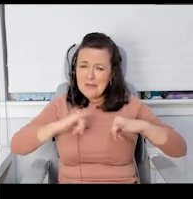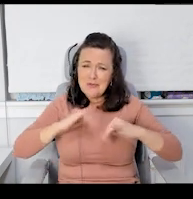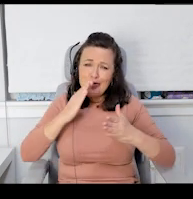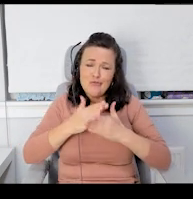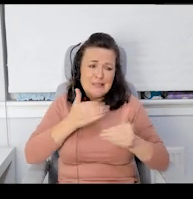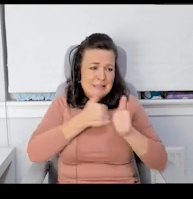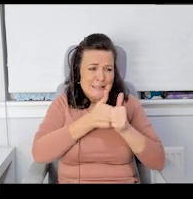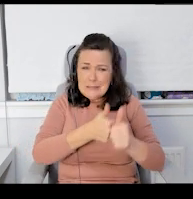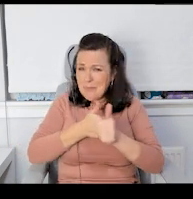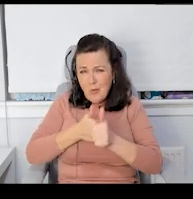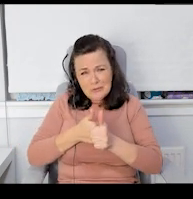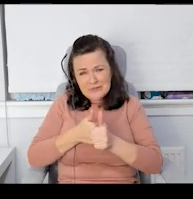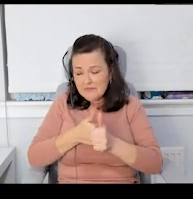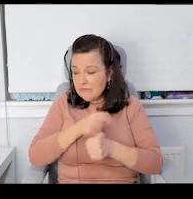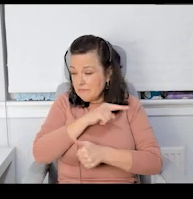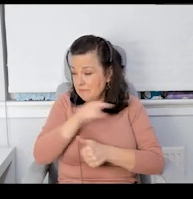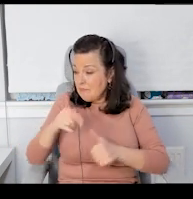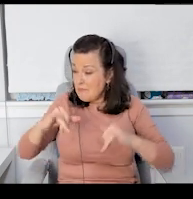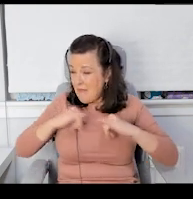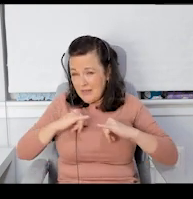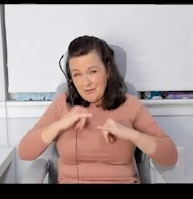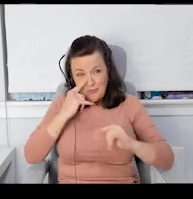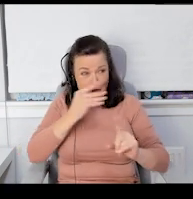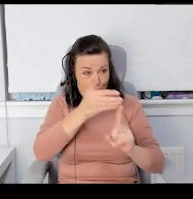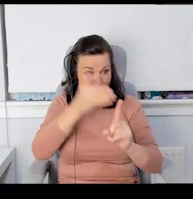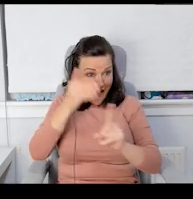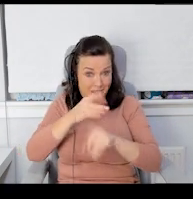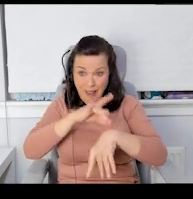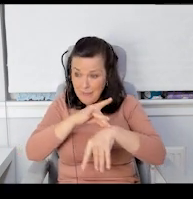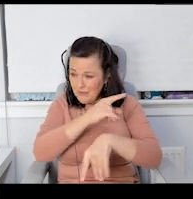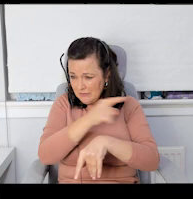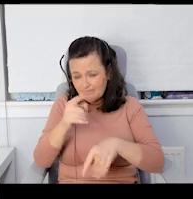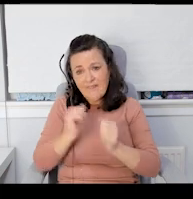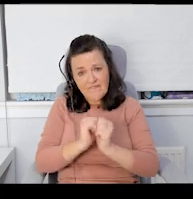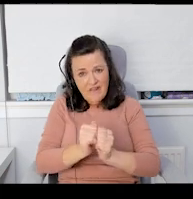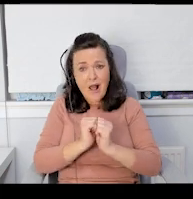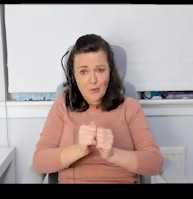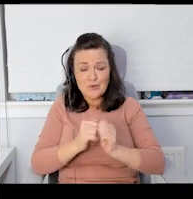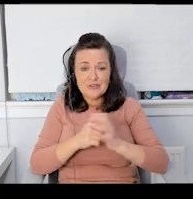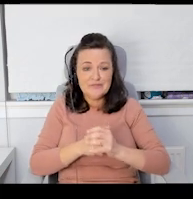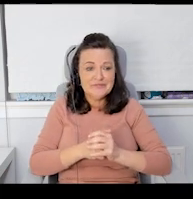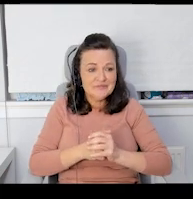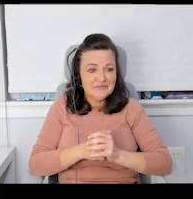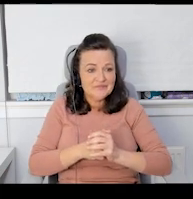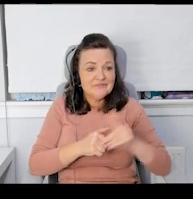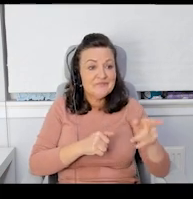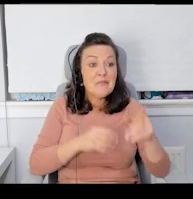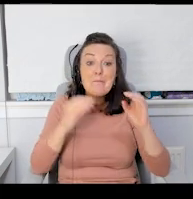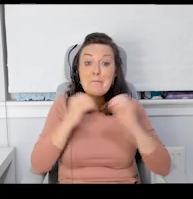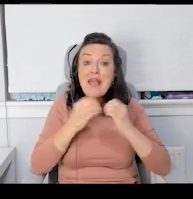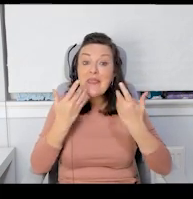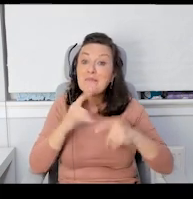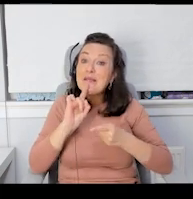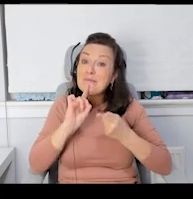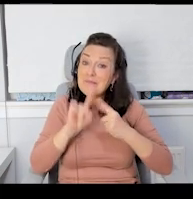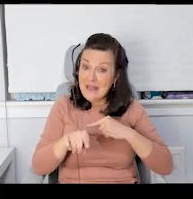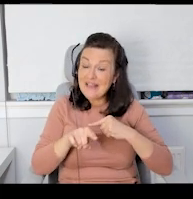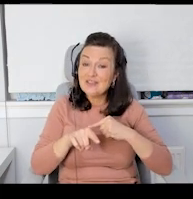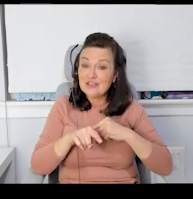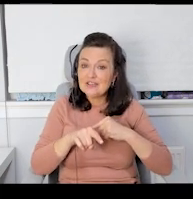reason, and they recognise them as a very valued member of the team. I know Bethany's mentioned